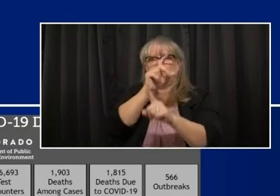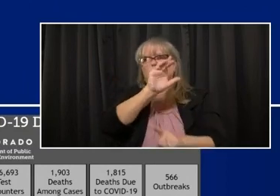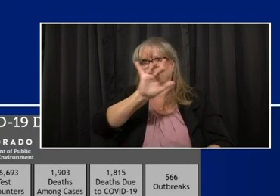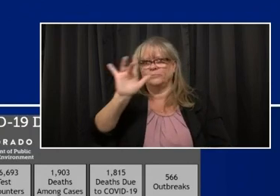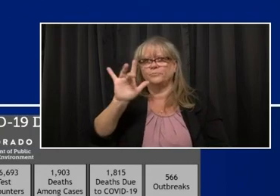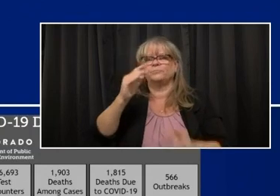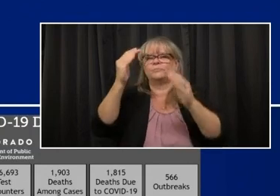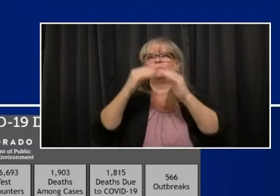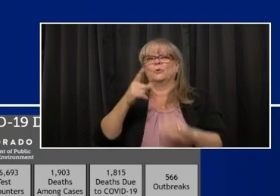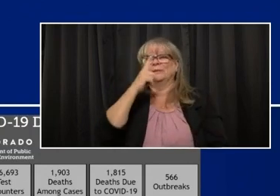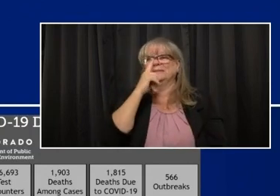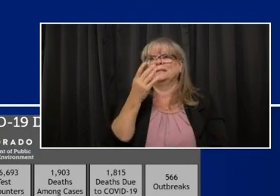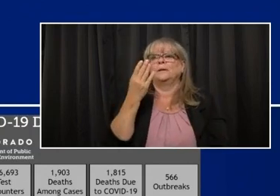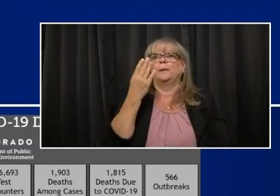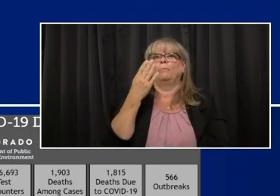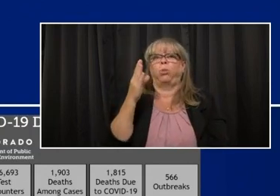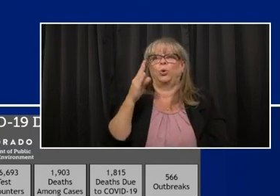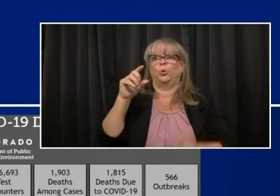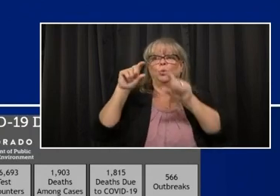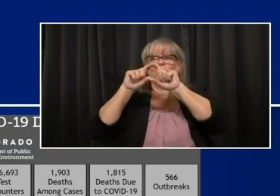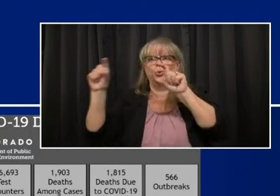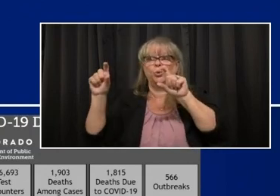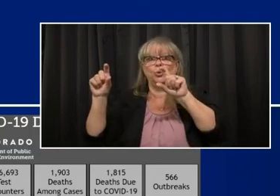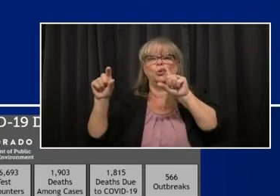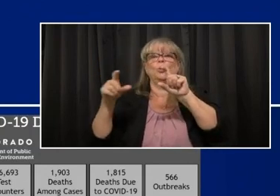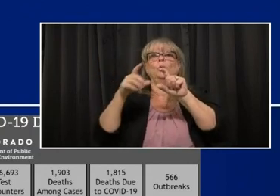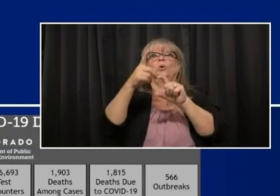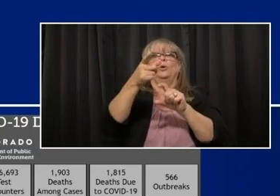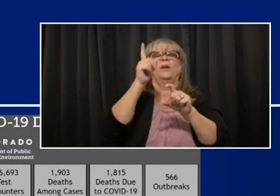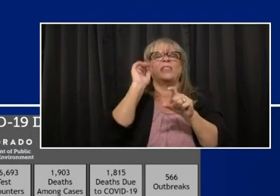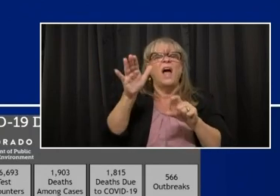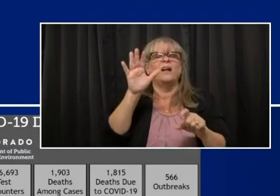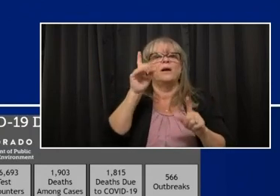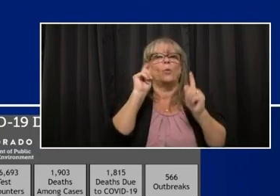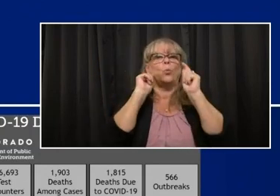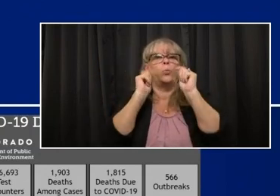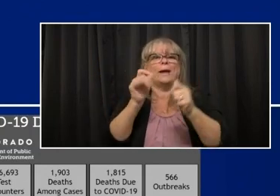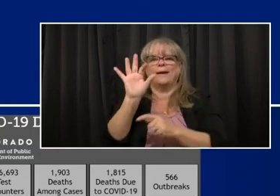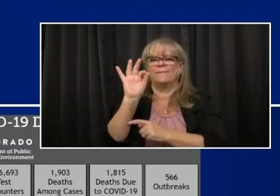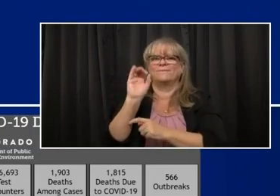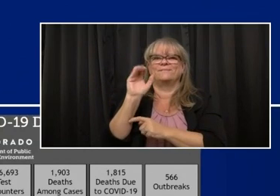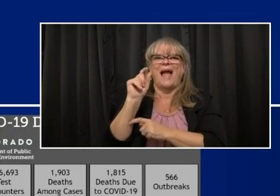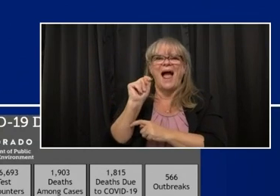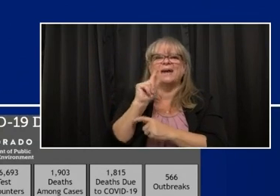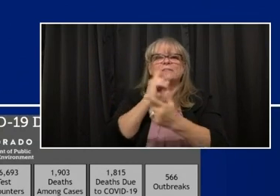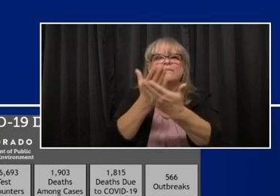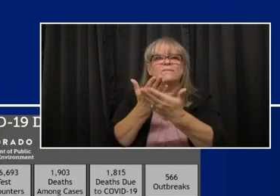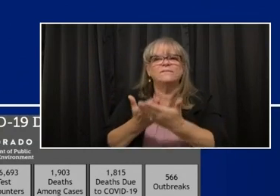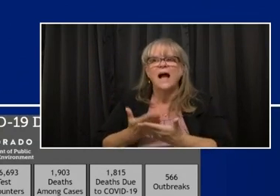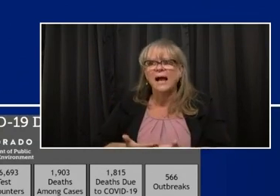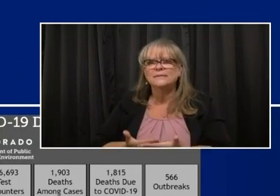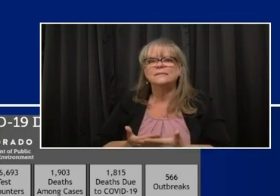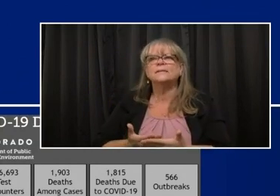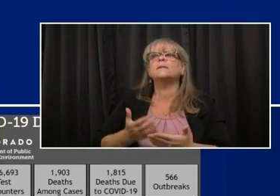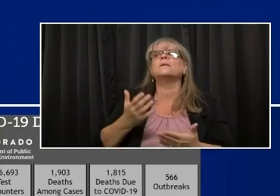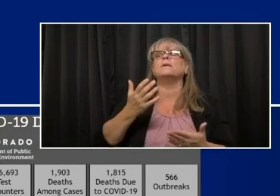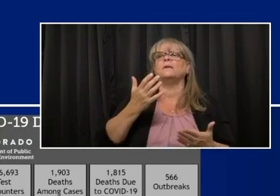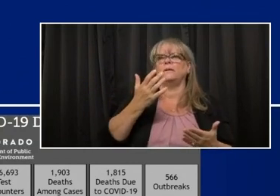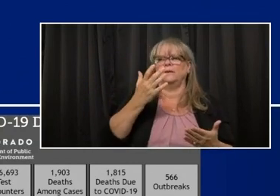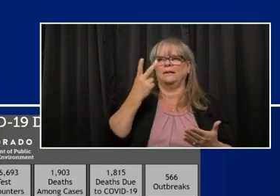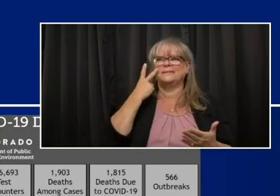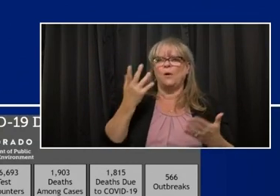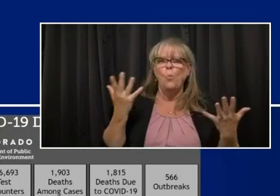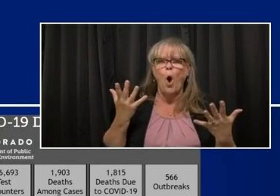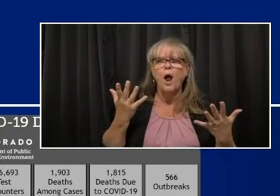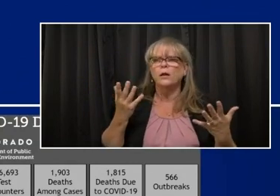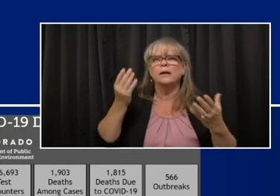quick facts that we wanted to have readily available on our homepage so that individuals could see some of the key facts, key data associated